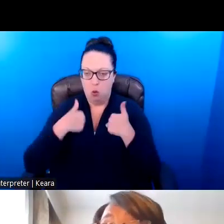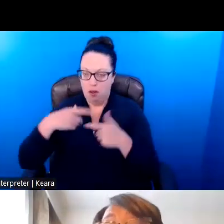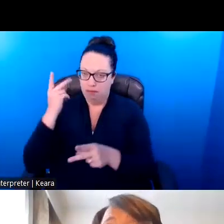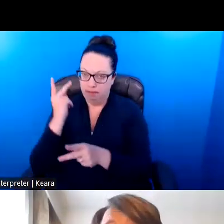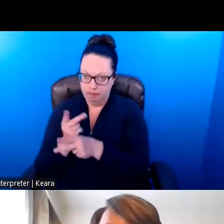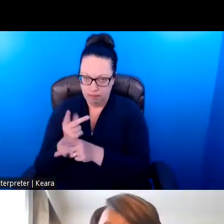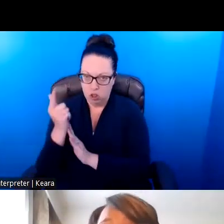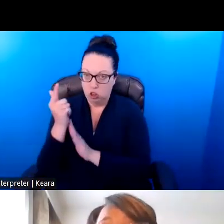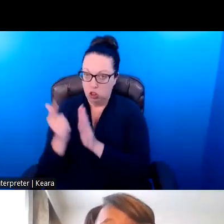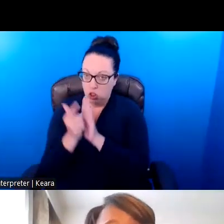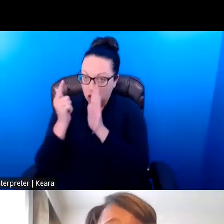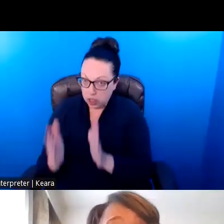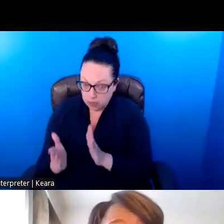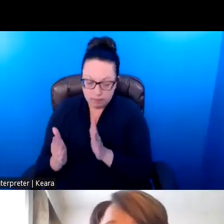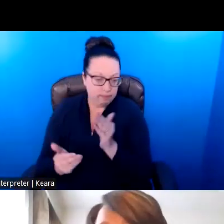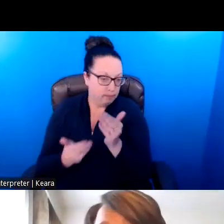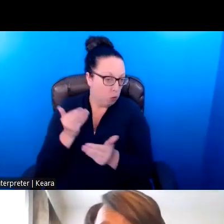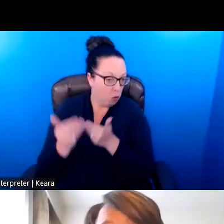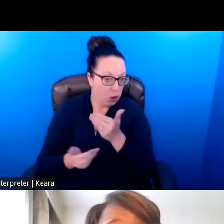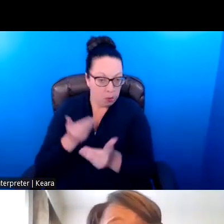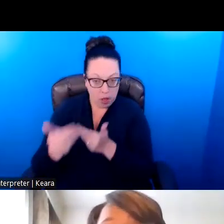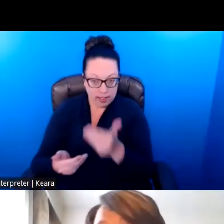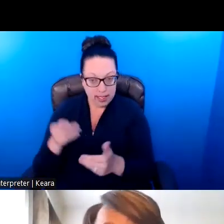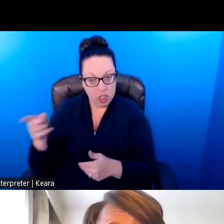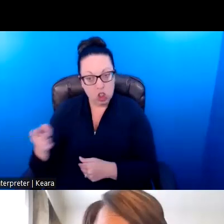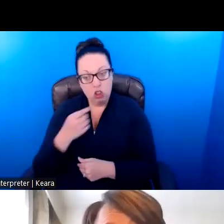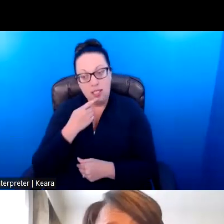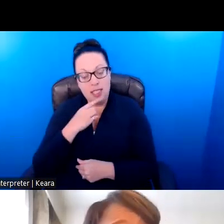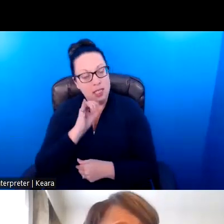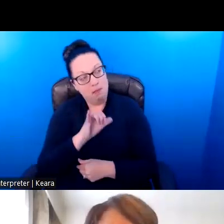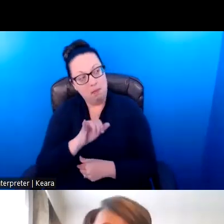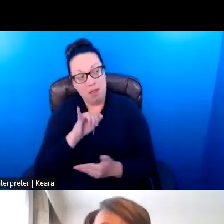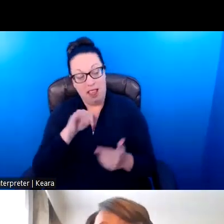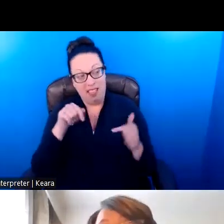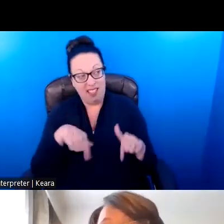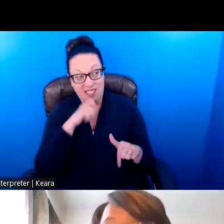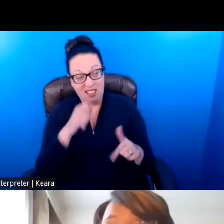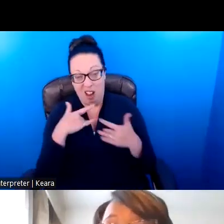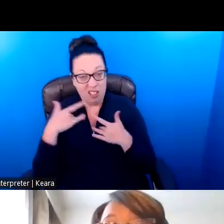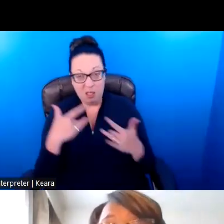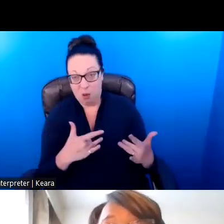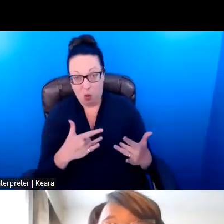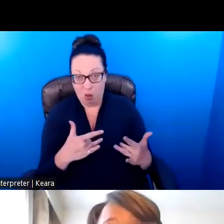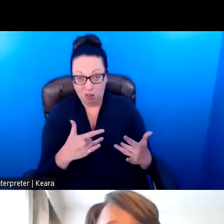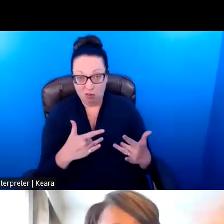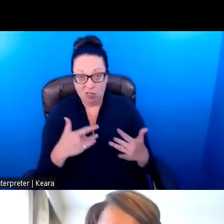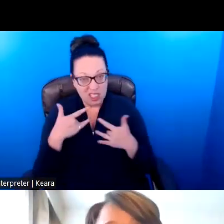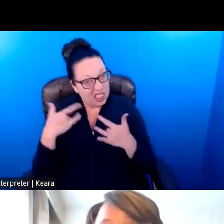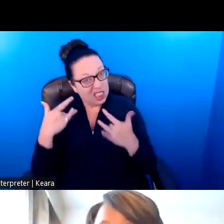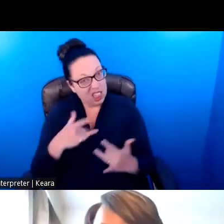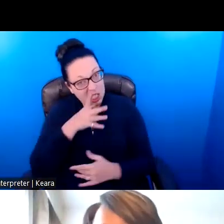attorney who went through the process, and she said to me, this is very unusual. Usually when a parent